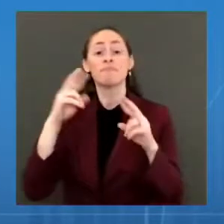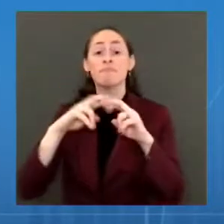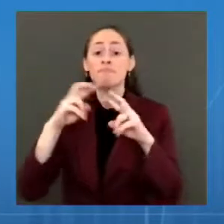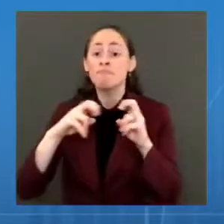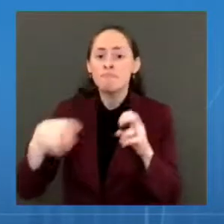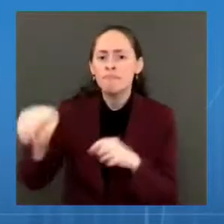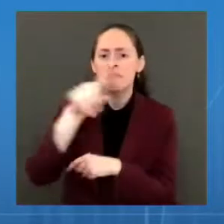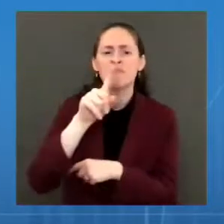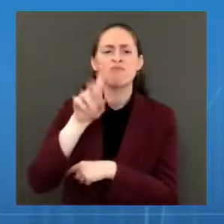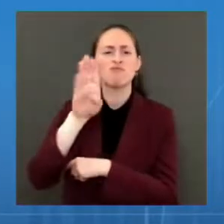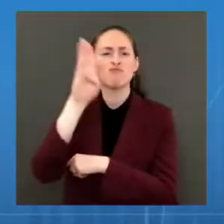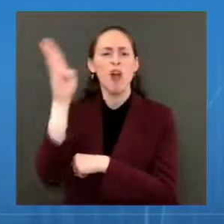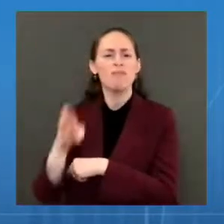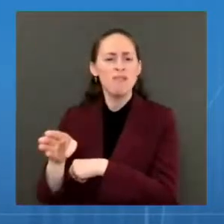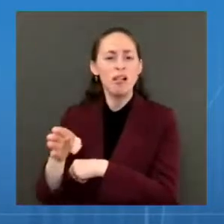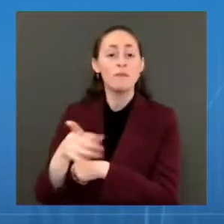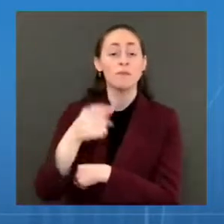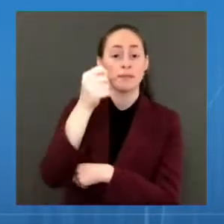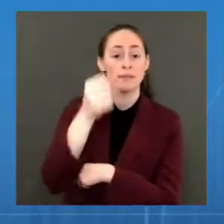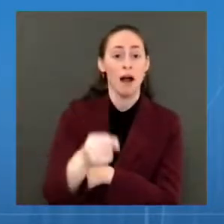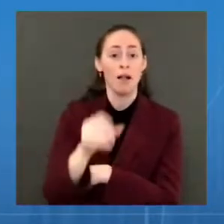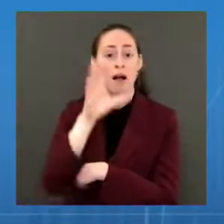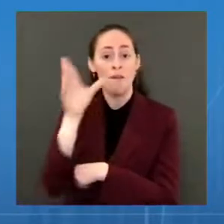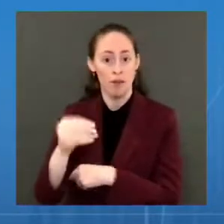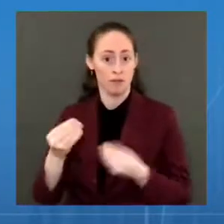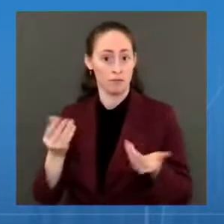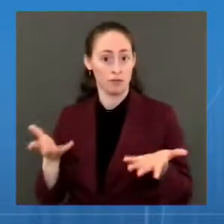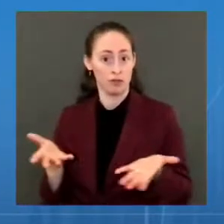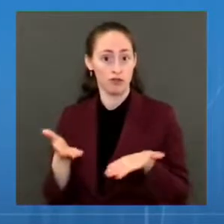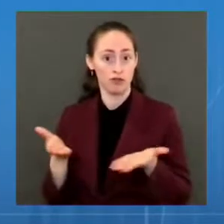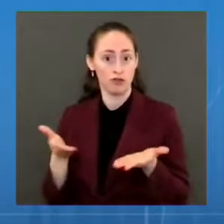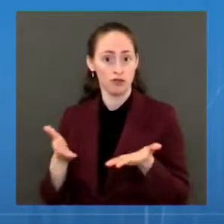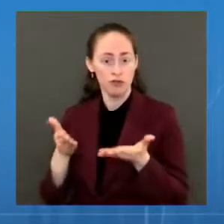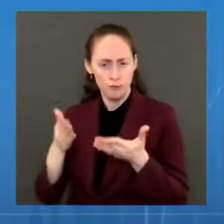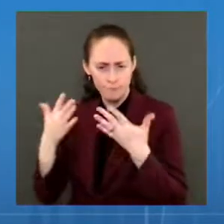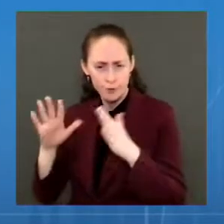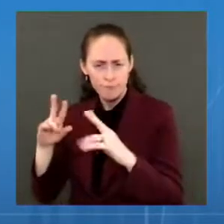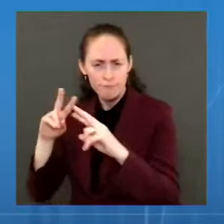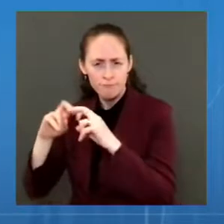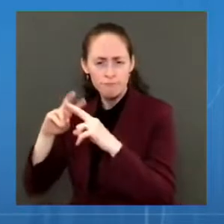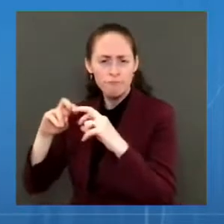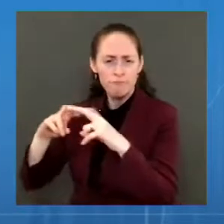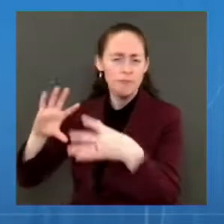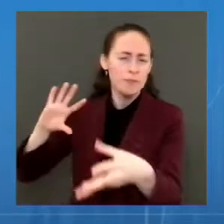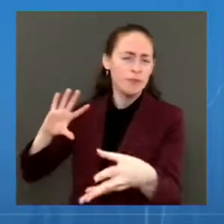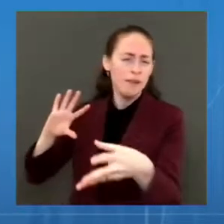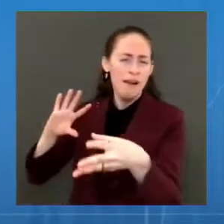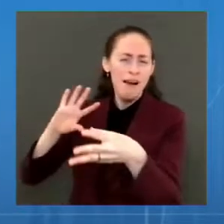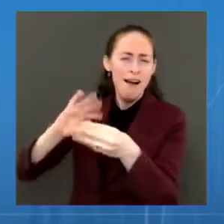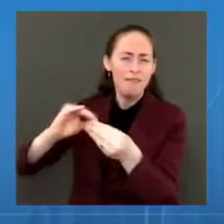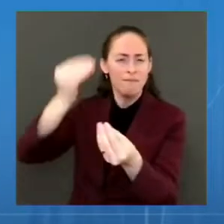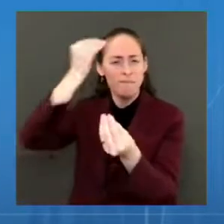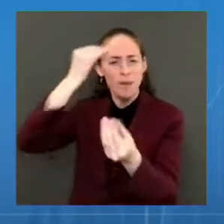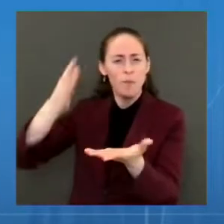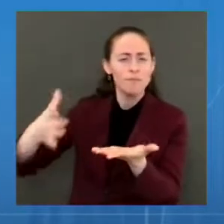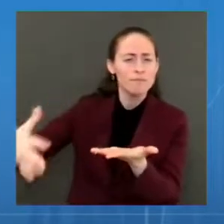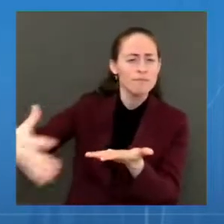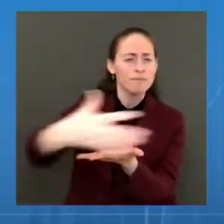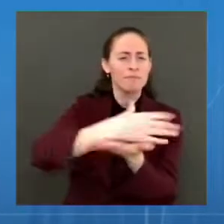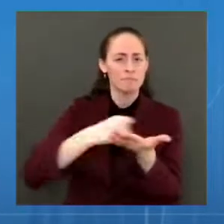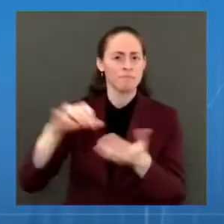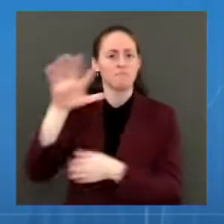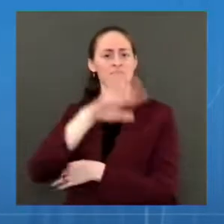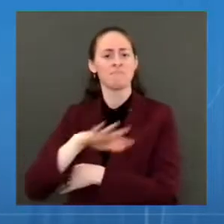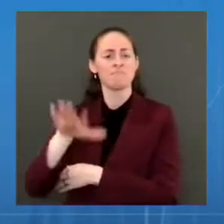Africa, and United States with cumulative data of 10,000 participants. And again, in